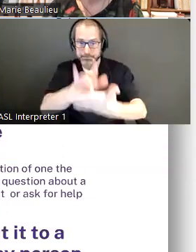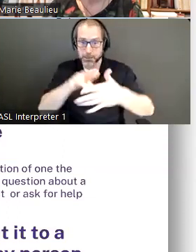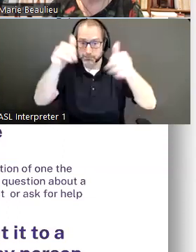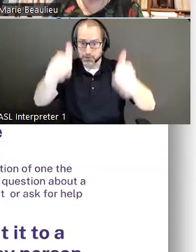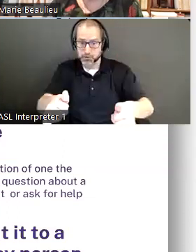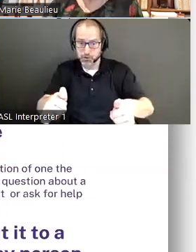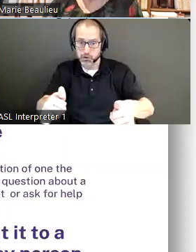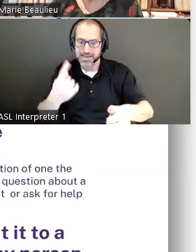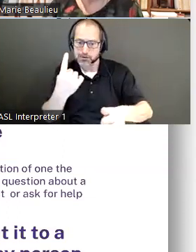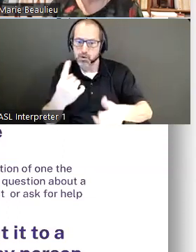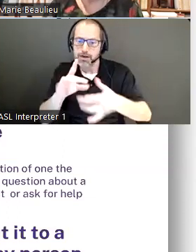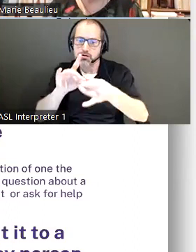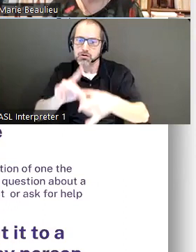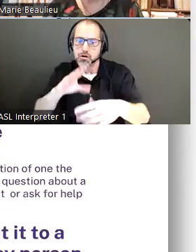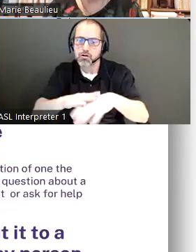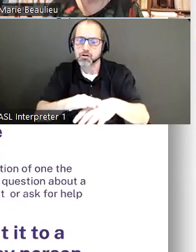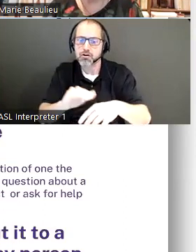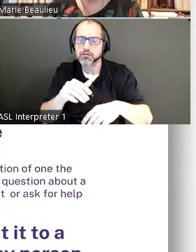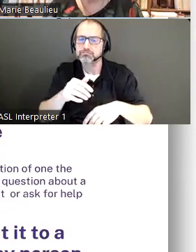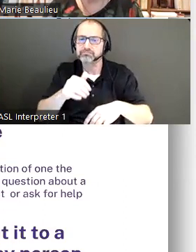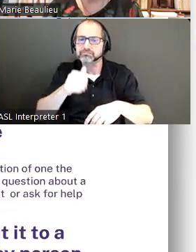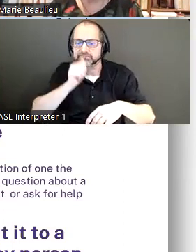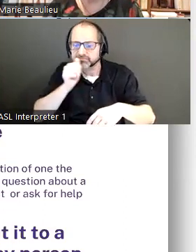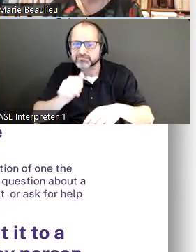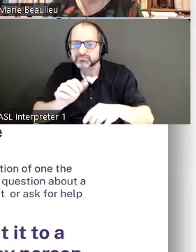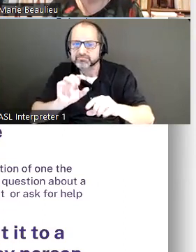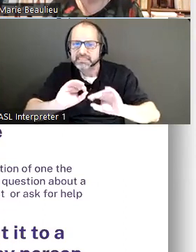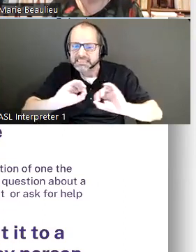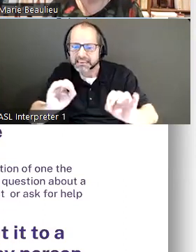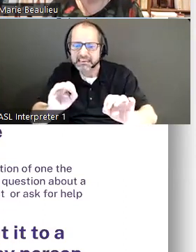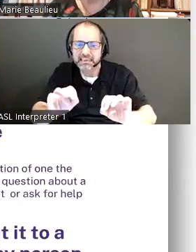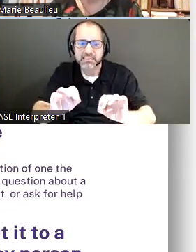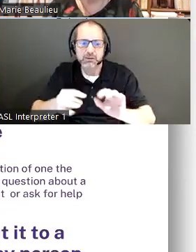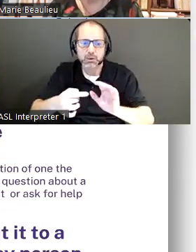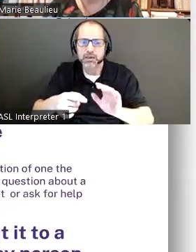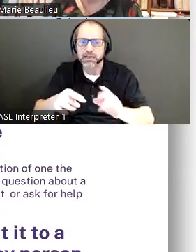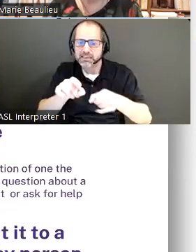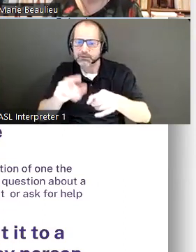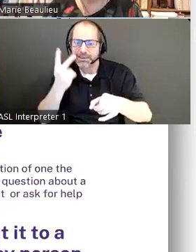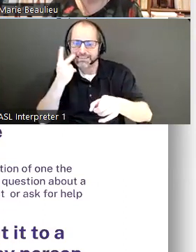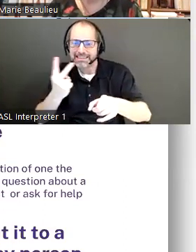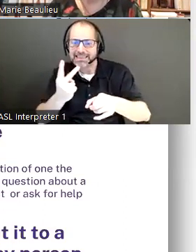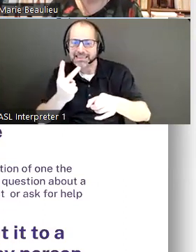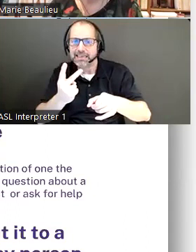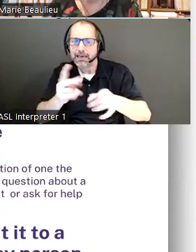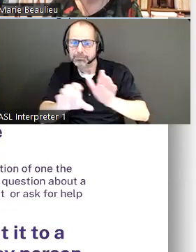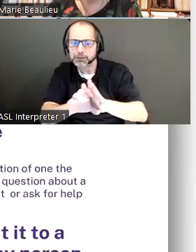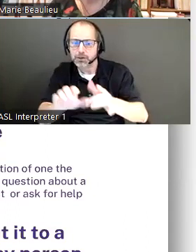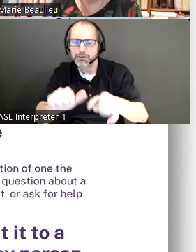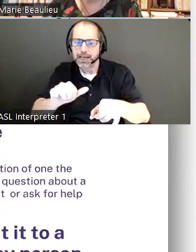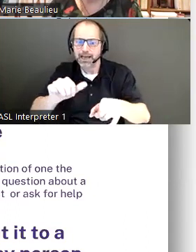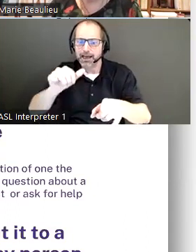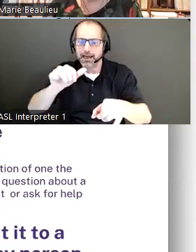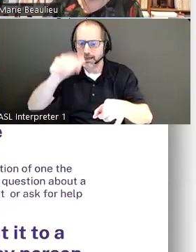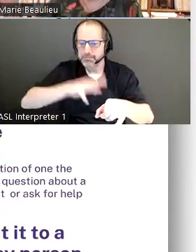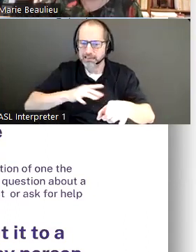on intolerance. And in that one, we show example of intolerance. And even though we say in the